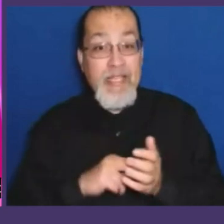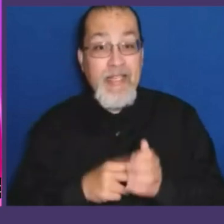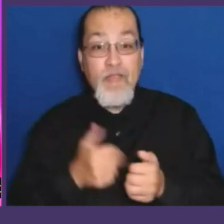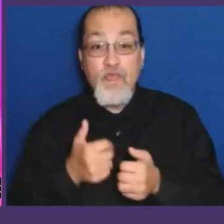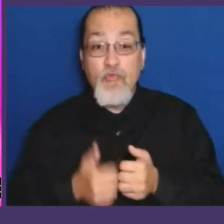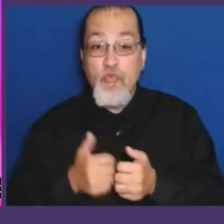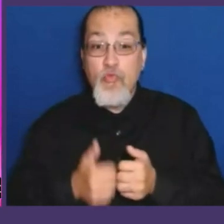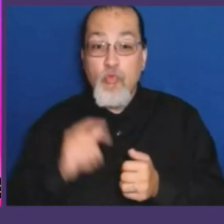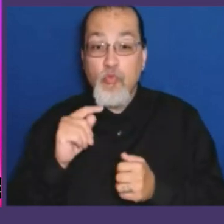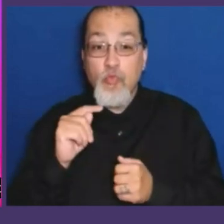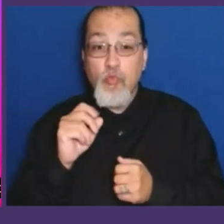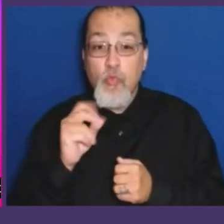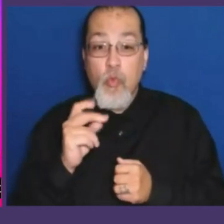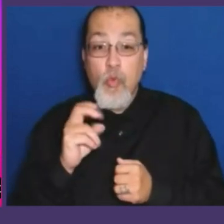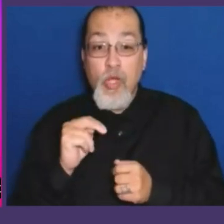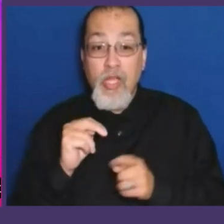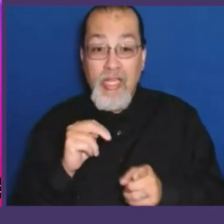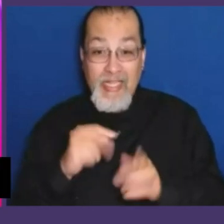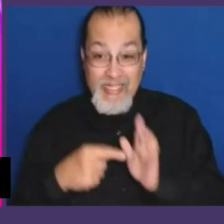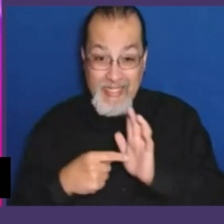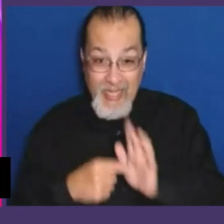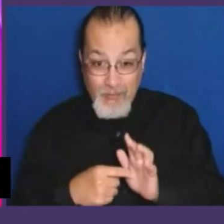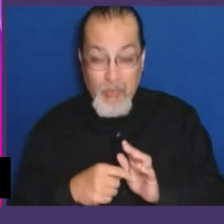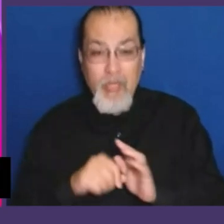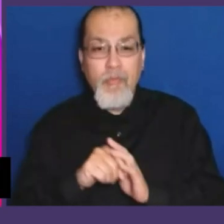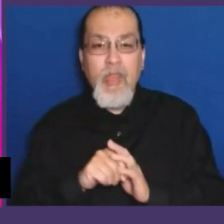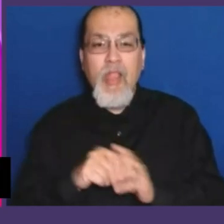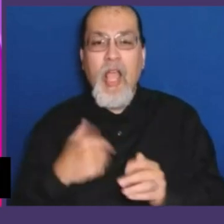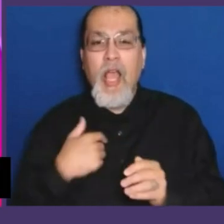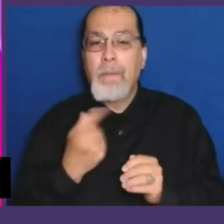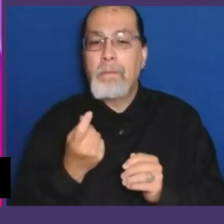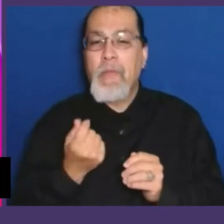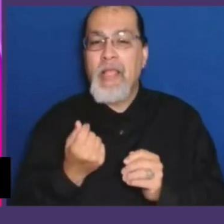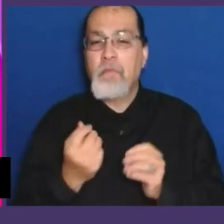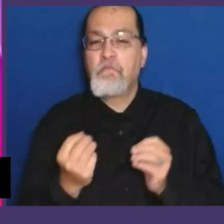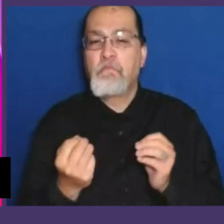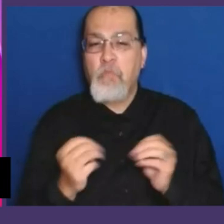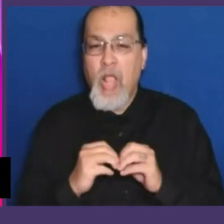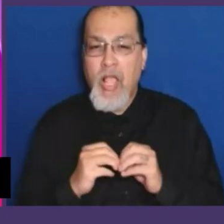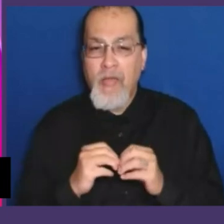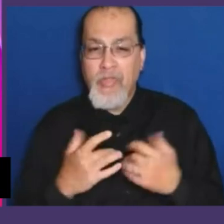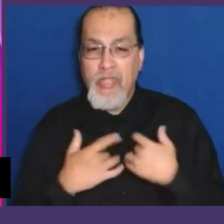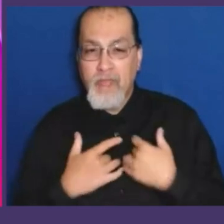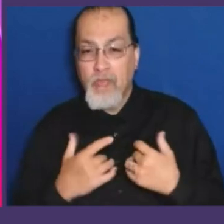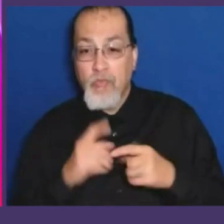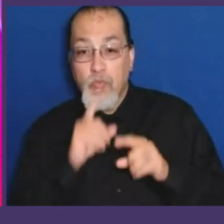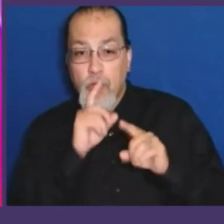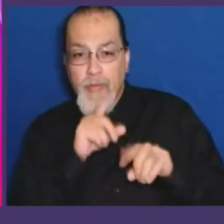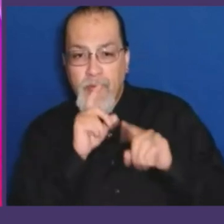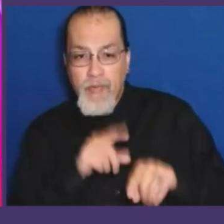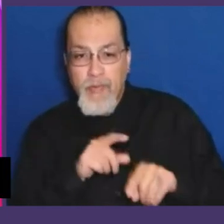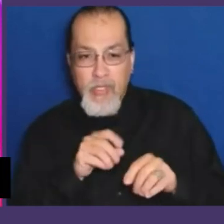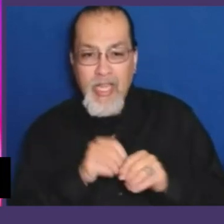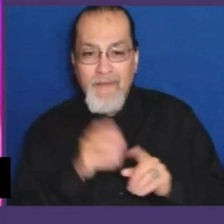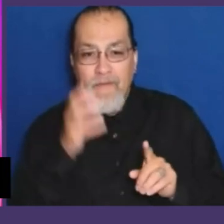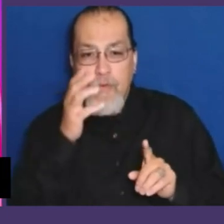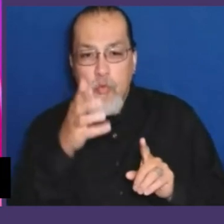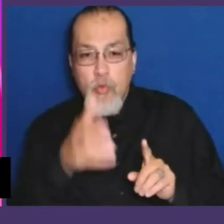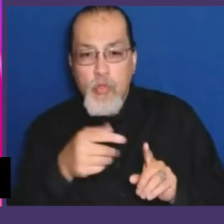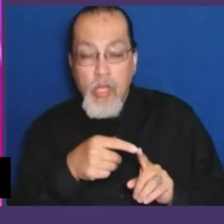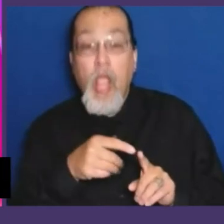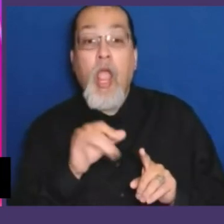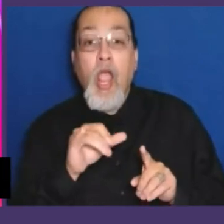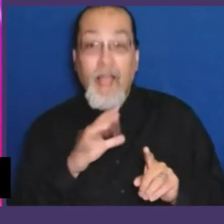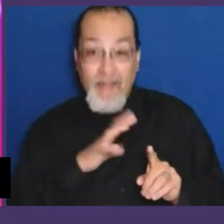higher probability for the future. And we do this over and over on many prompts, on many batches, and basically we get a policy which creates yellow